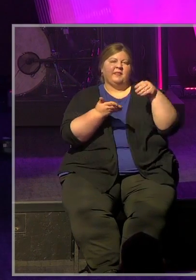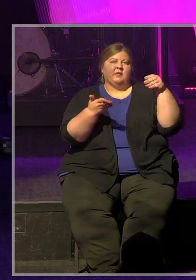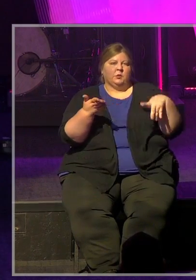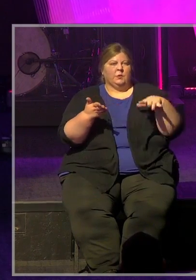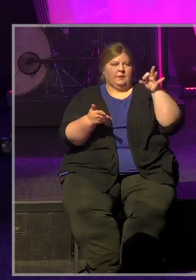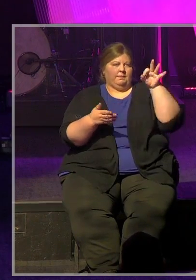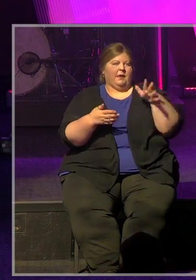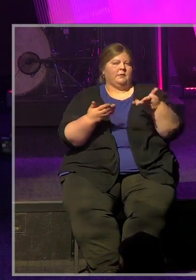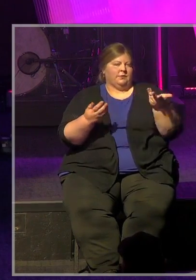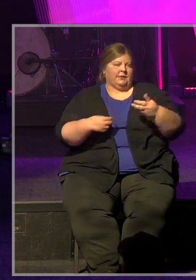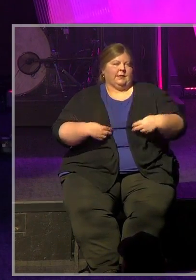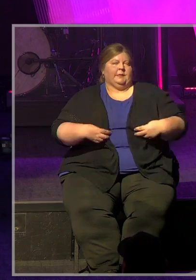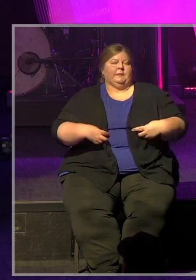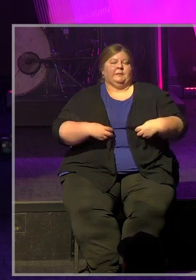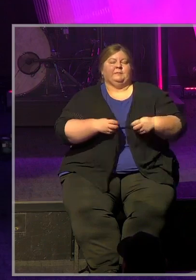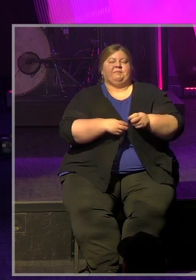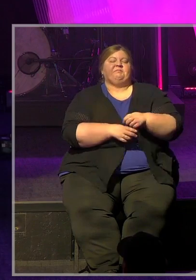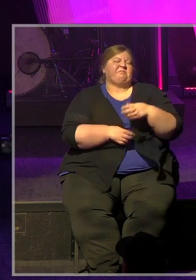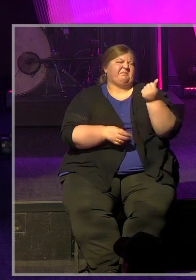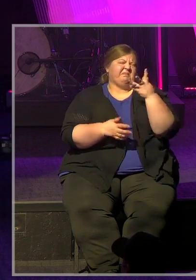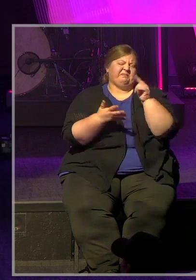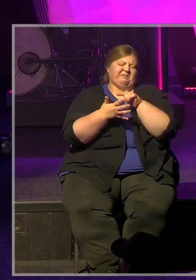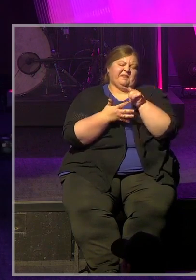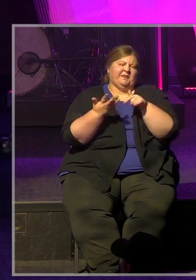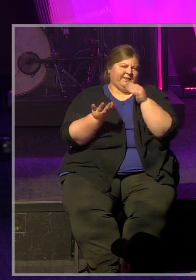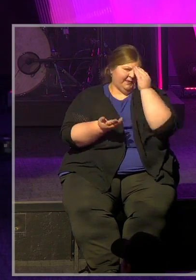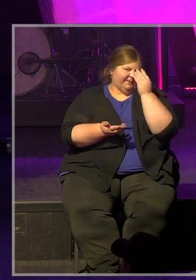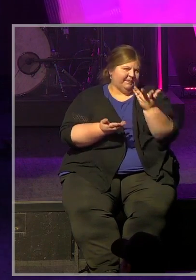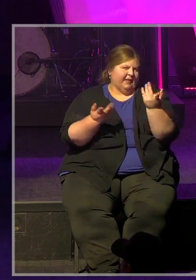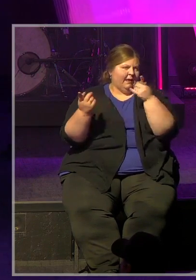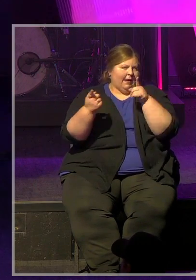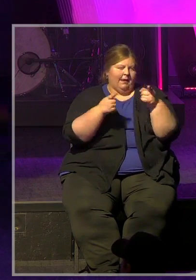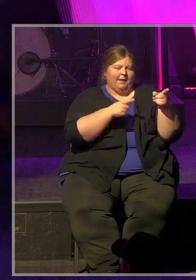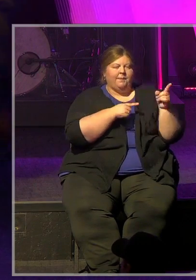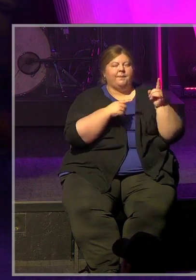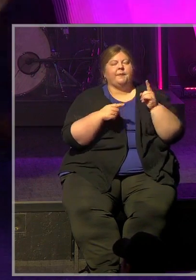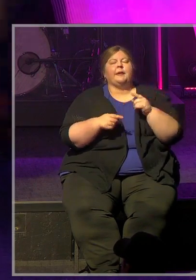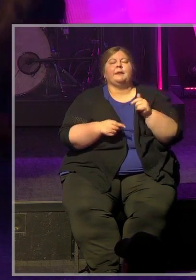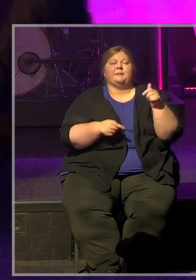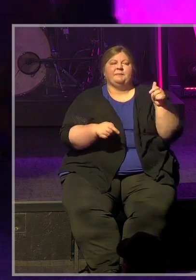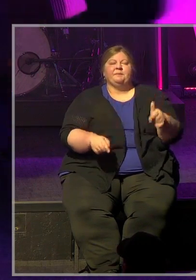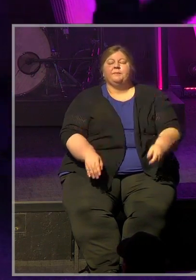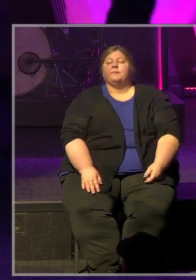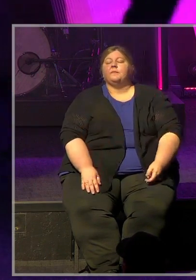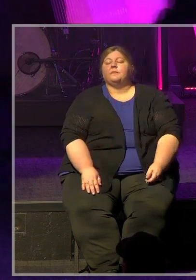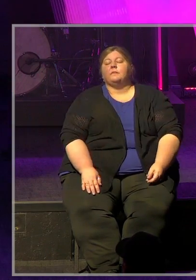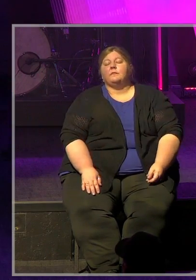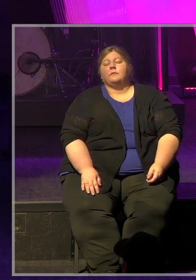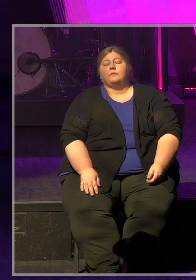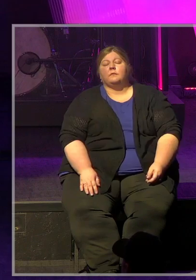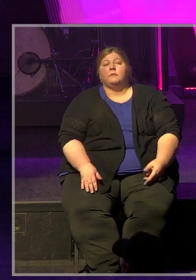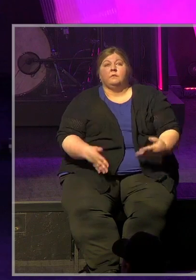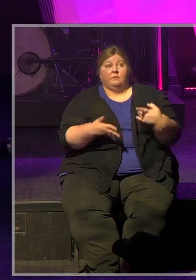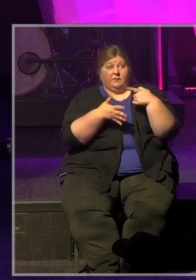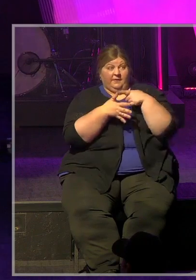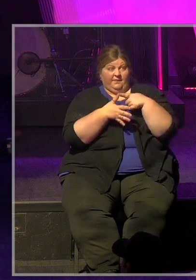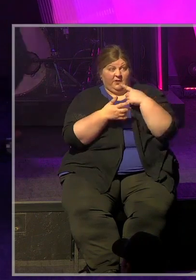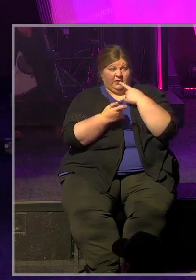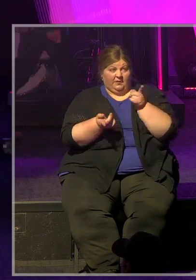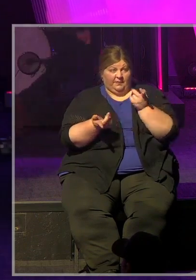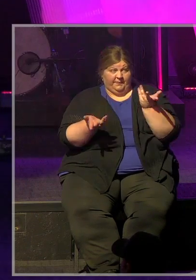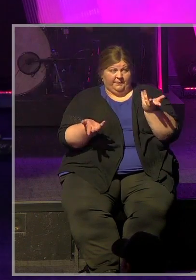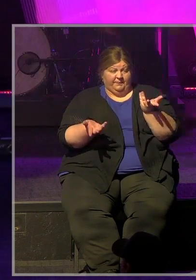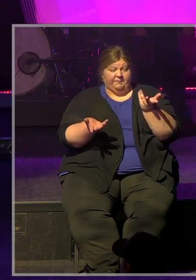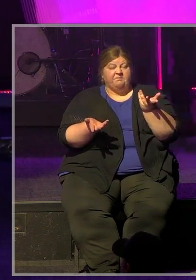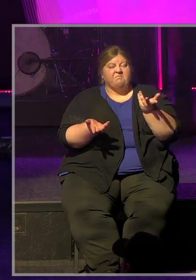here, and I've just got a couple of things to keep you in the loop of what's going on at Frontline. So our first announcement is